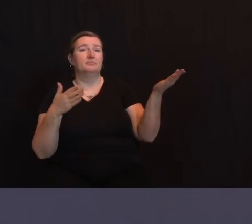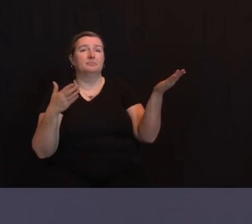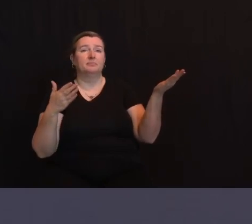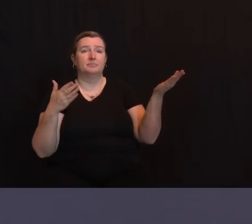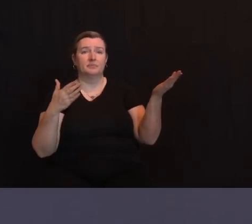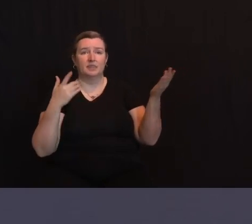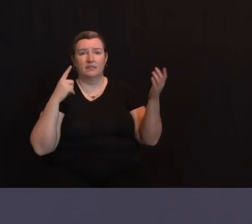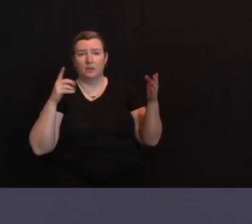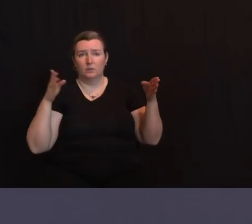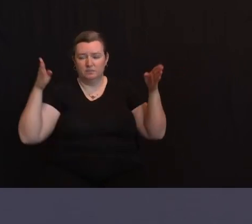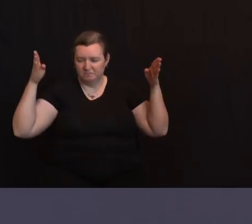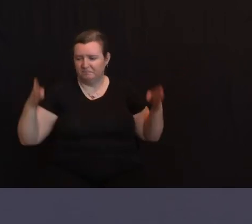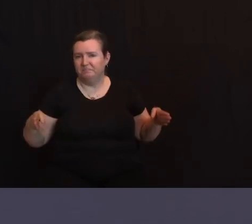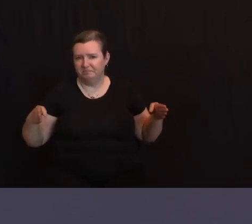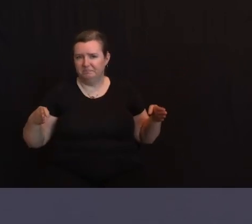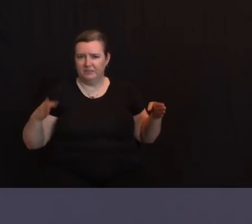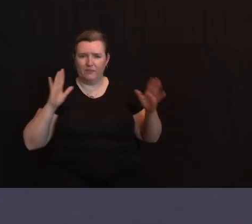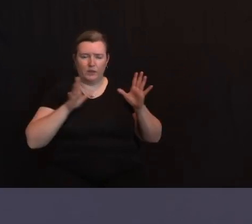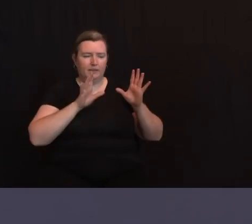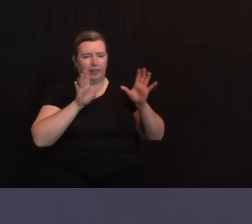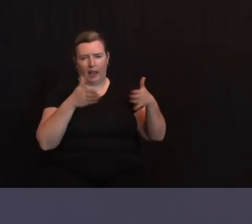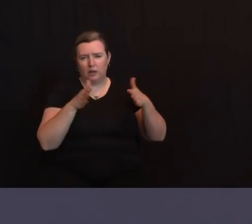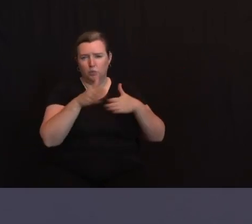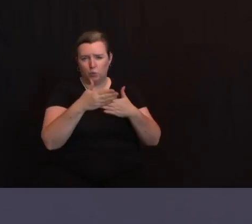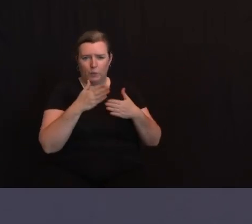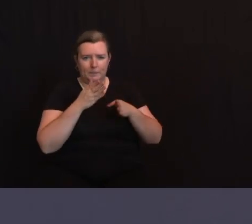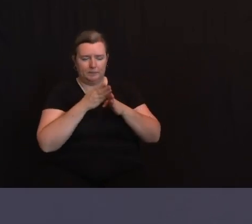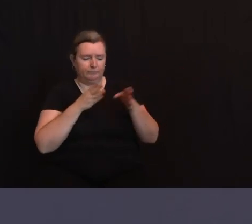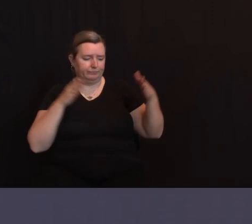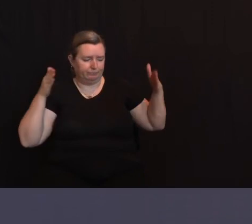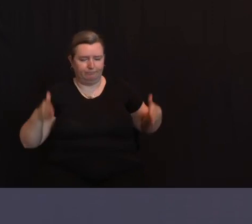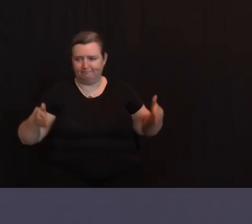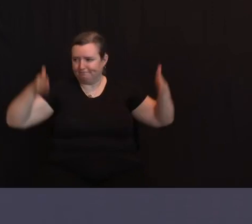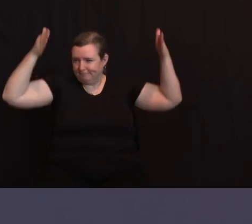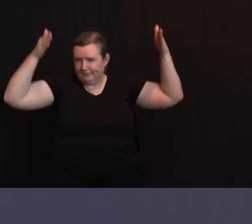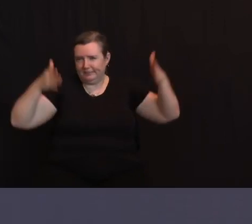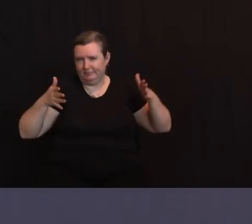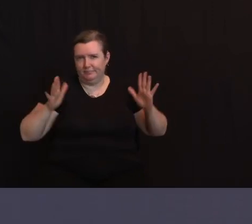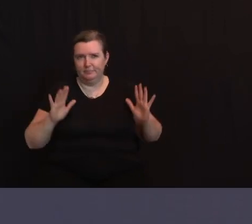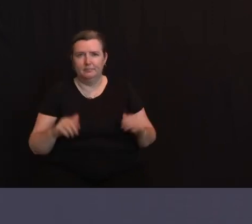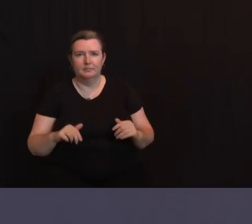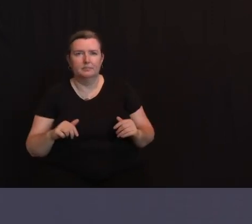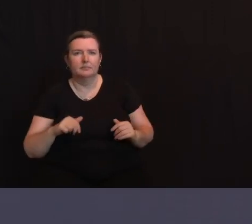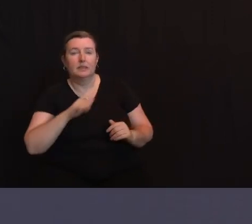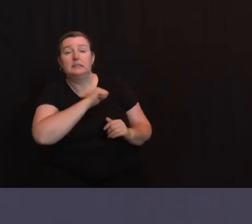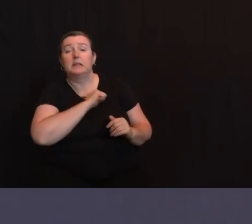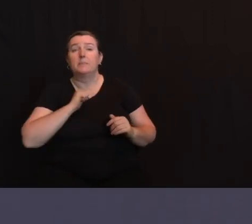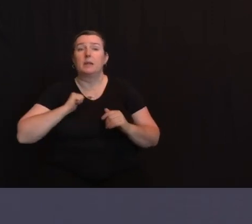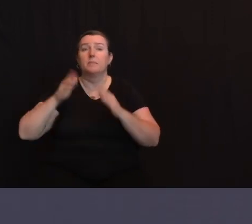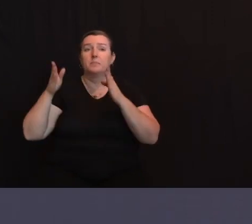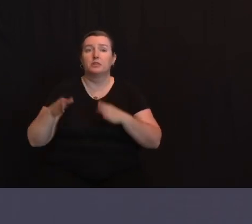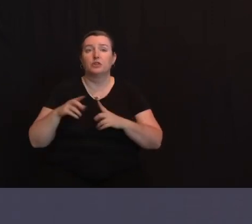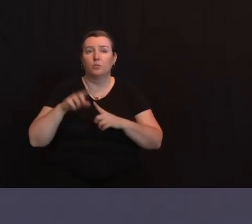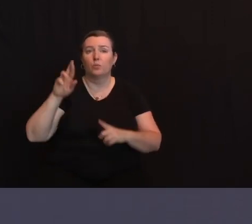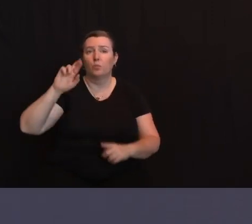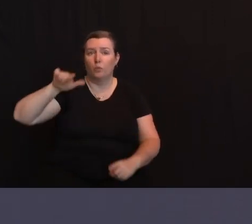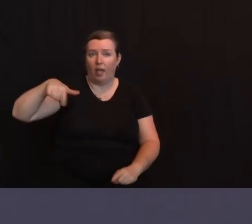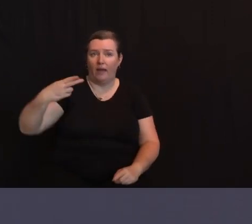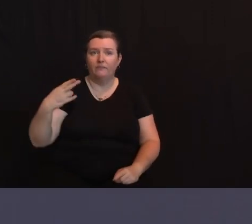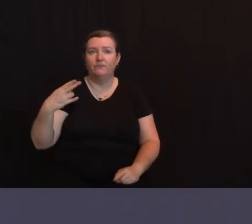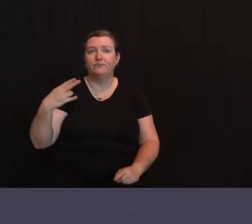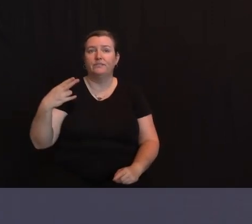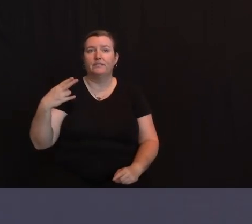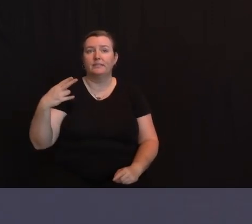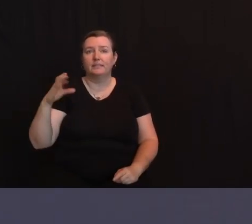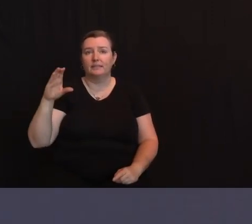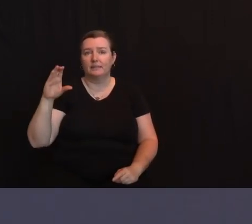that even aside, which I would commend Ralph for asking for that because we do need it. The